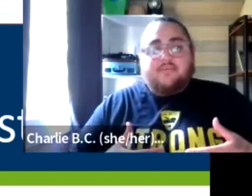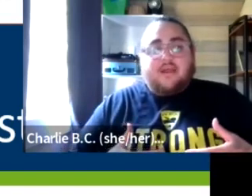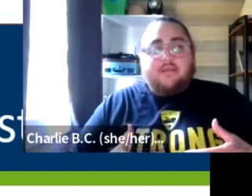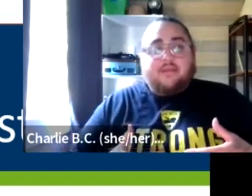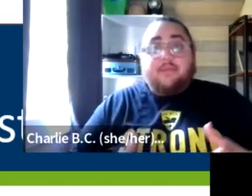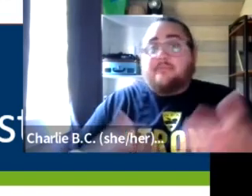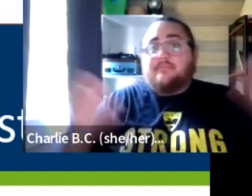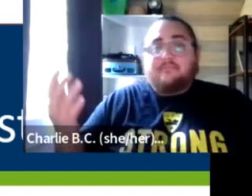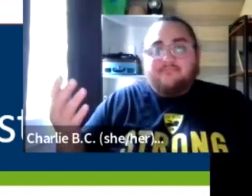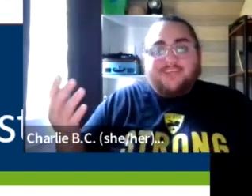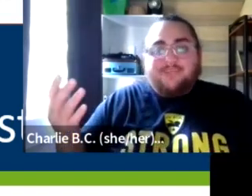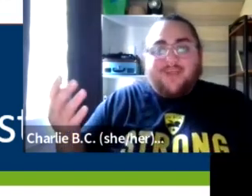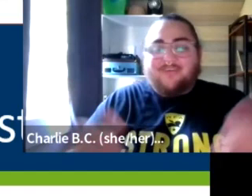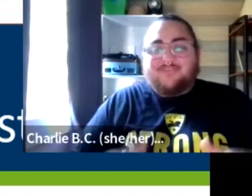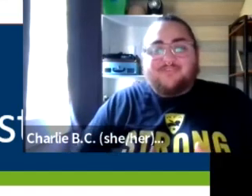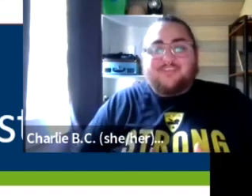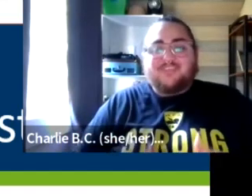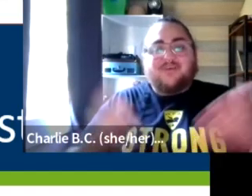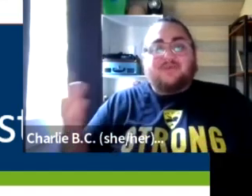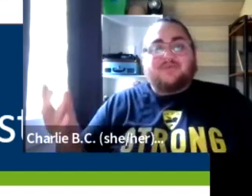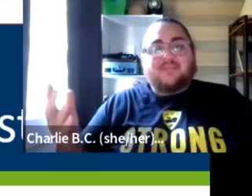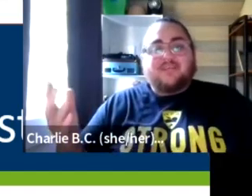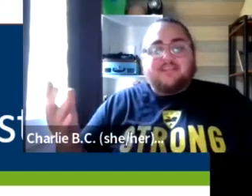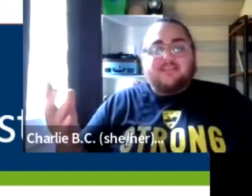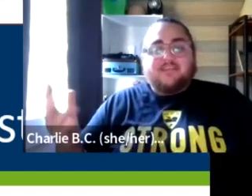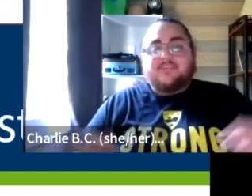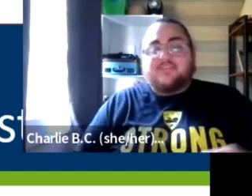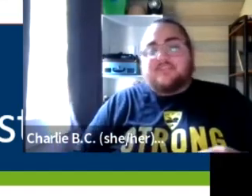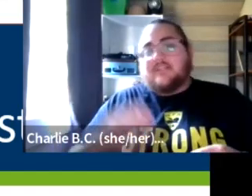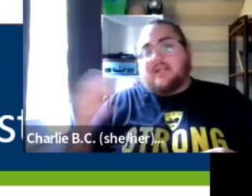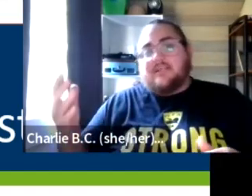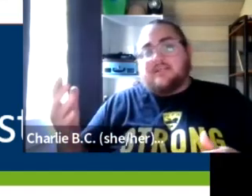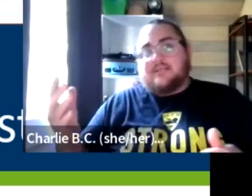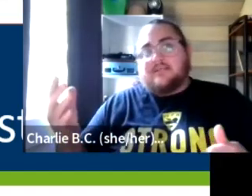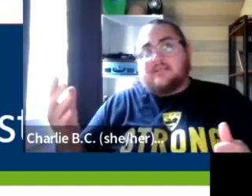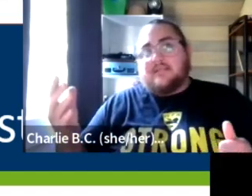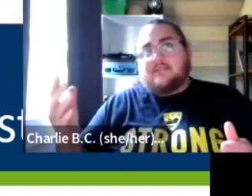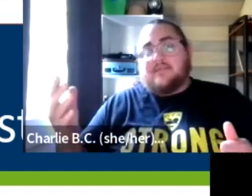having, my mom kicked me out when I was 15, so I was living on the streets, and a